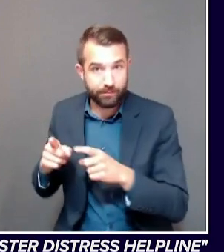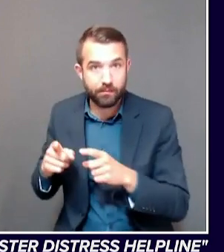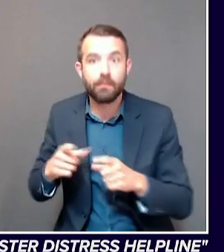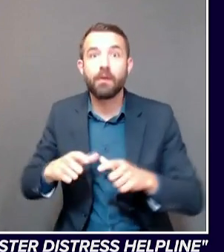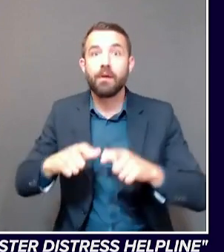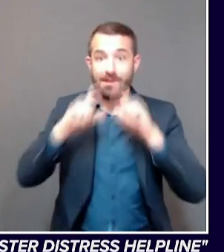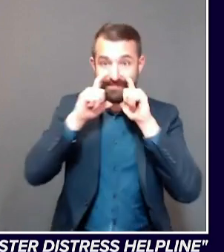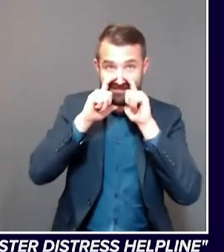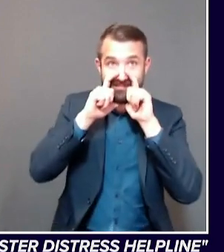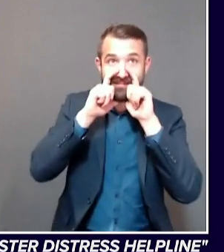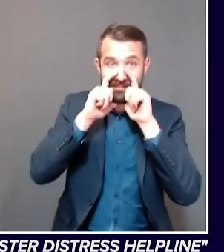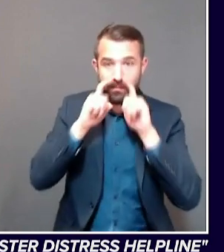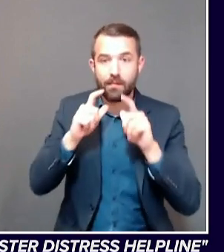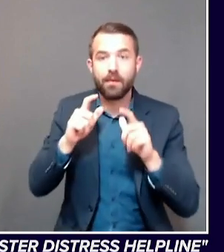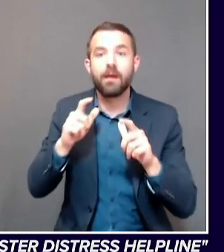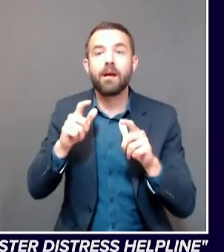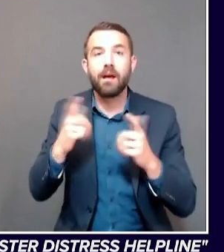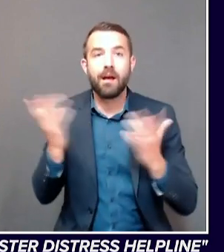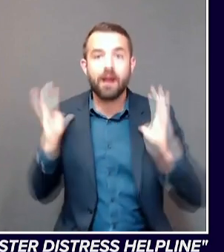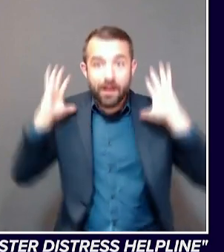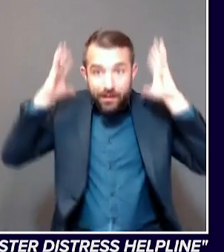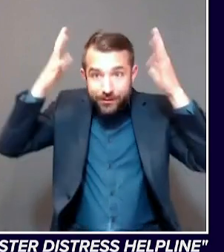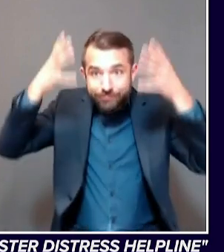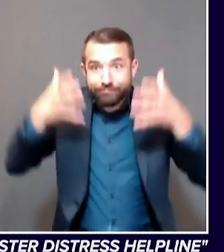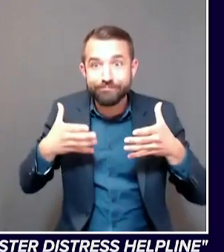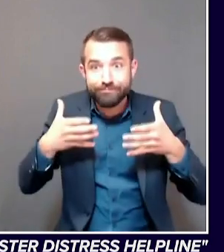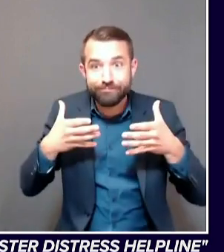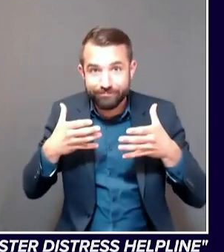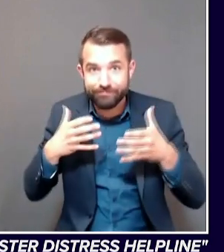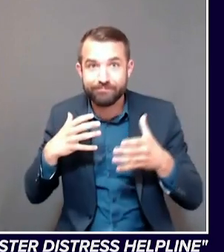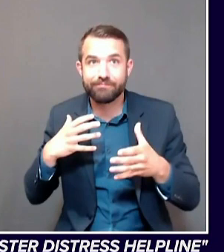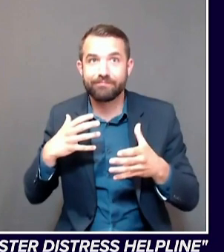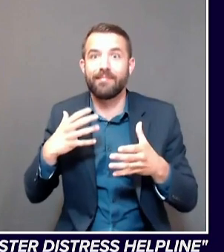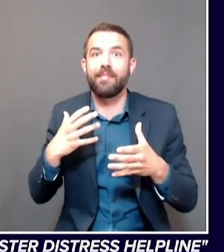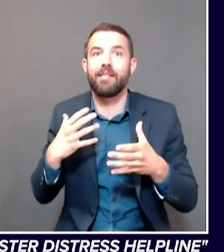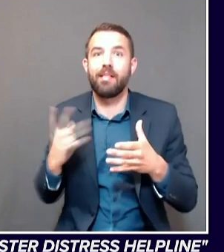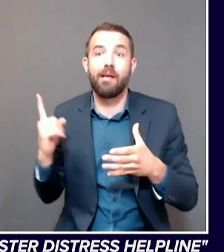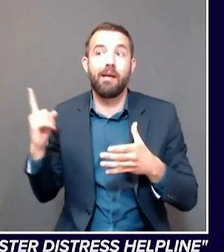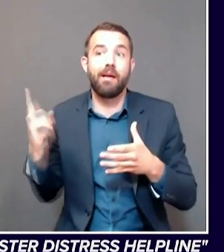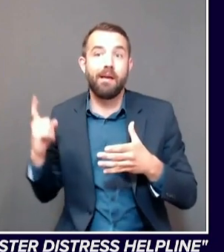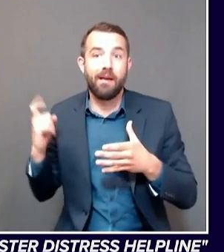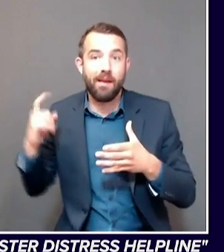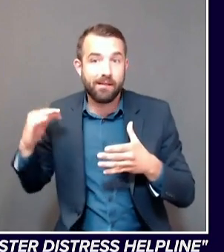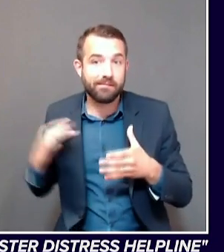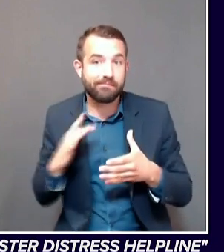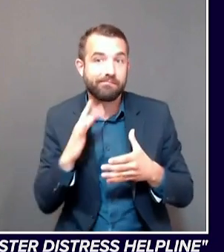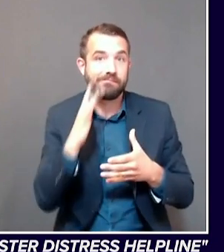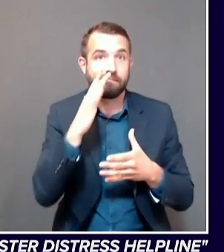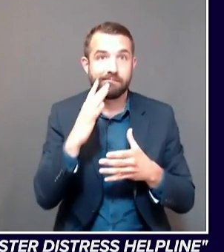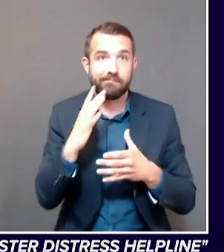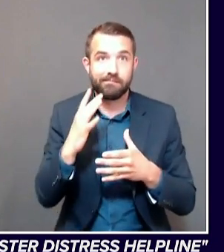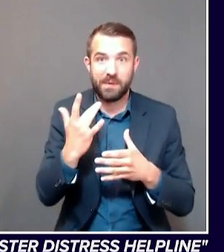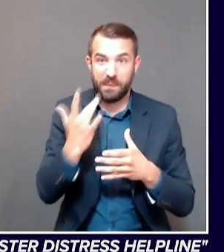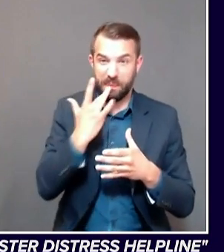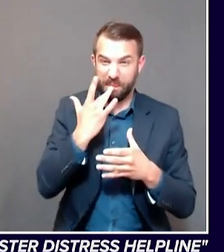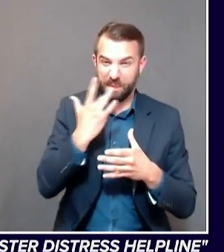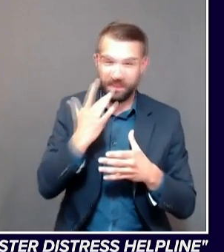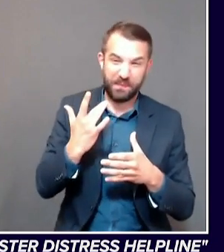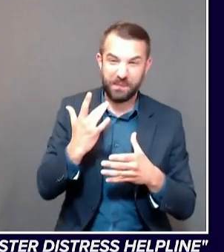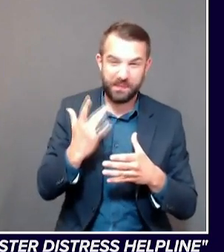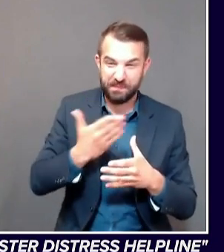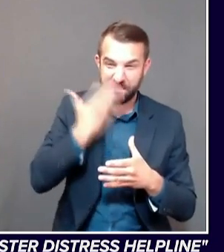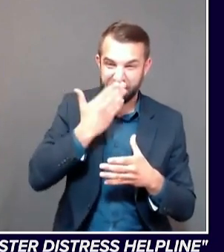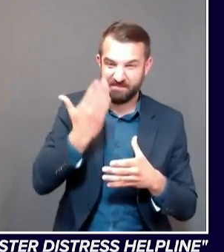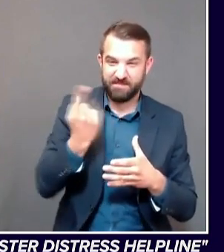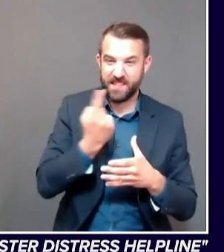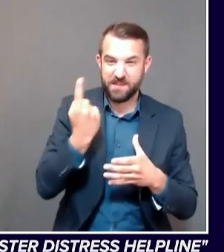the solution is sprayed around them, and it's a bitter tasting solution, a bitter smelling solution. And when we talk about fit testing, what